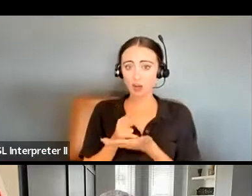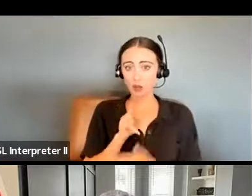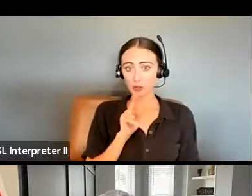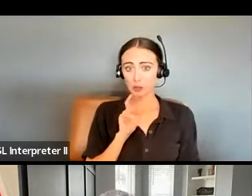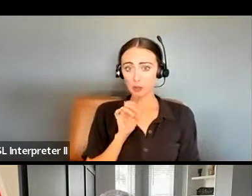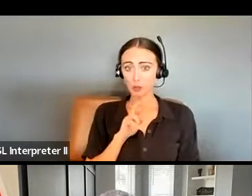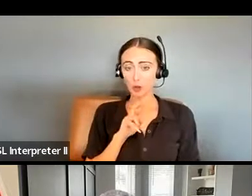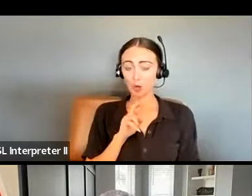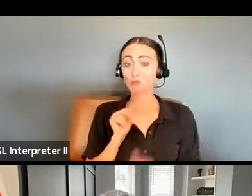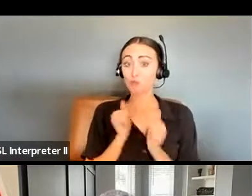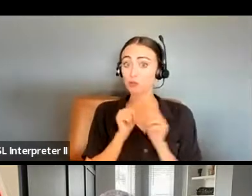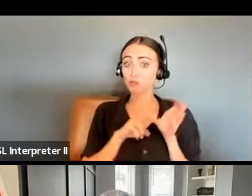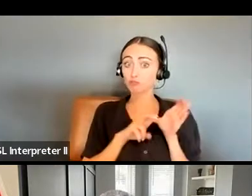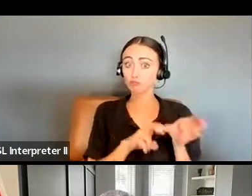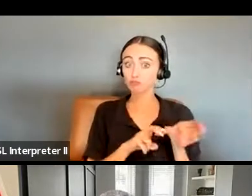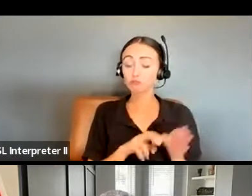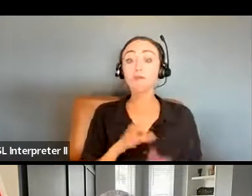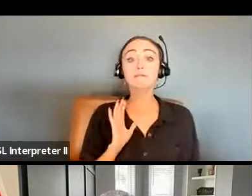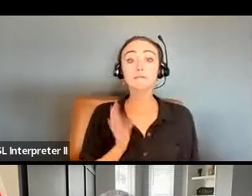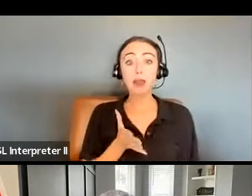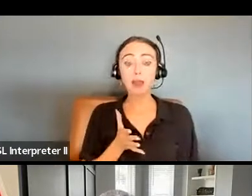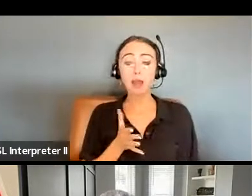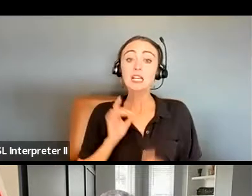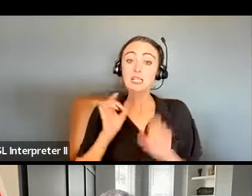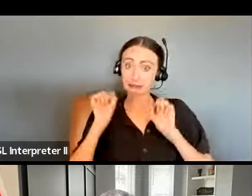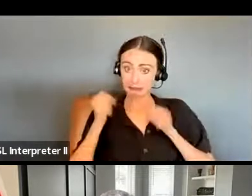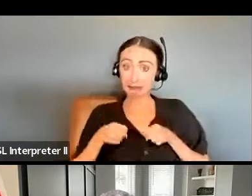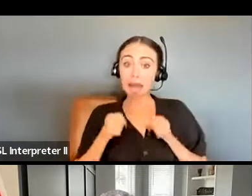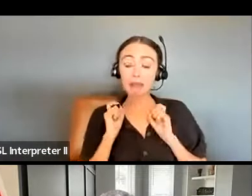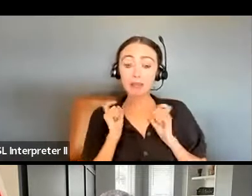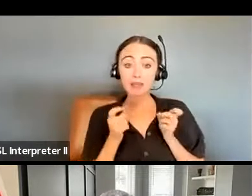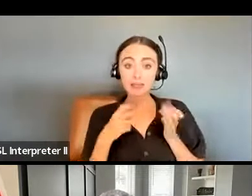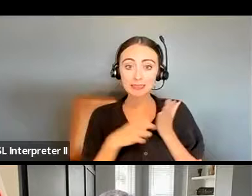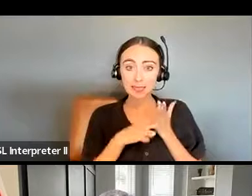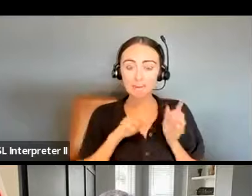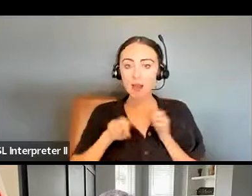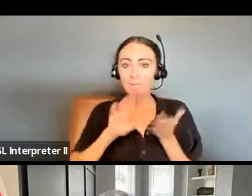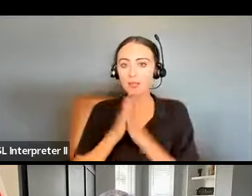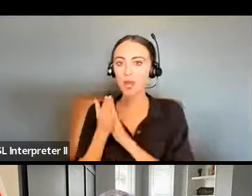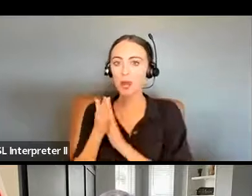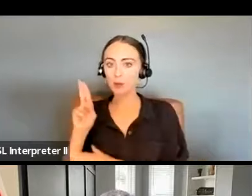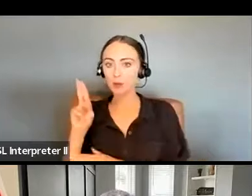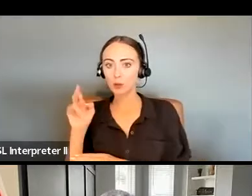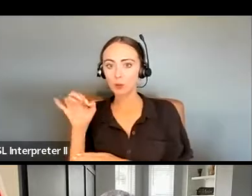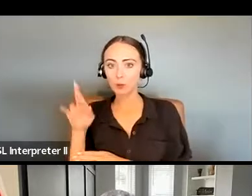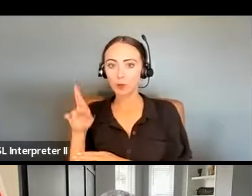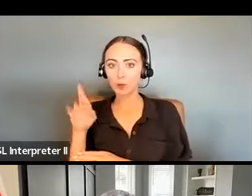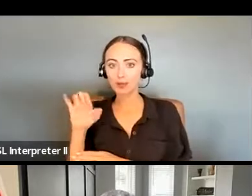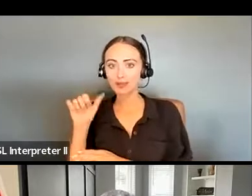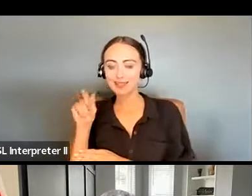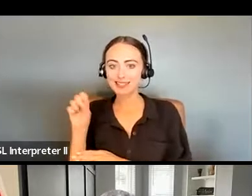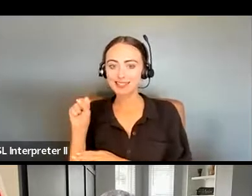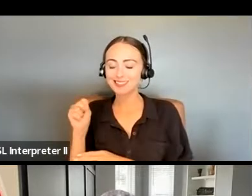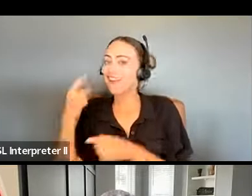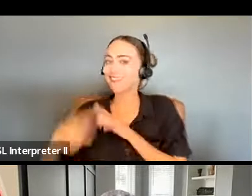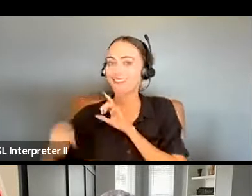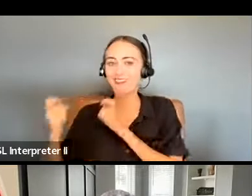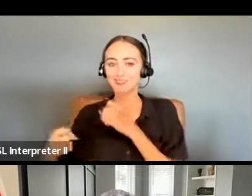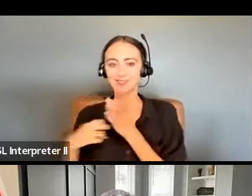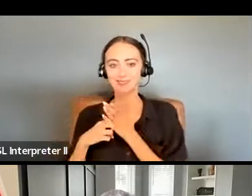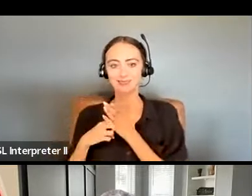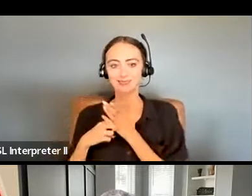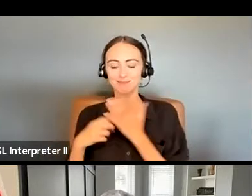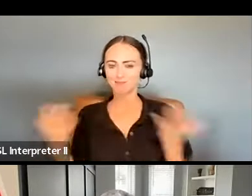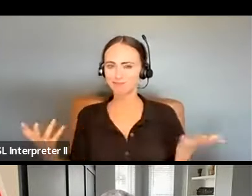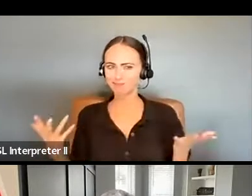with a passenger, the department could issue a citation. But once the driver became an Uber Eats driver, the department can no longer issue that same citation. But